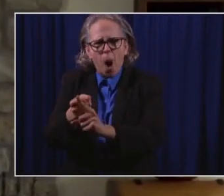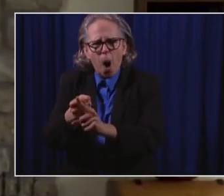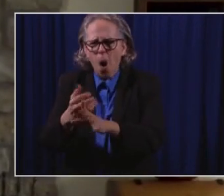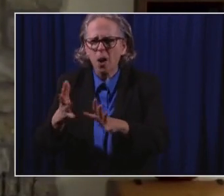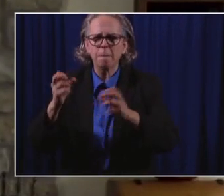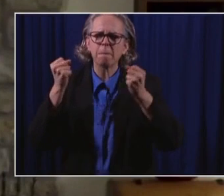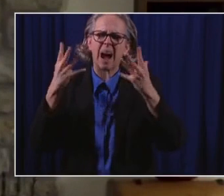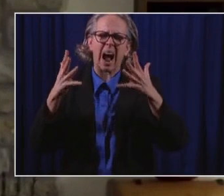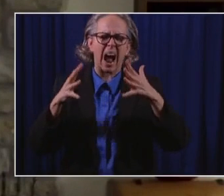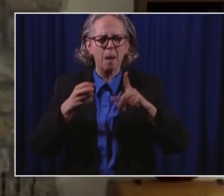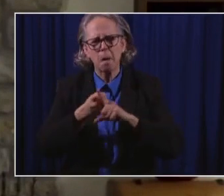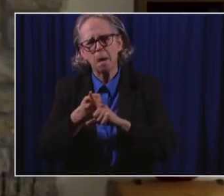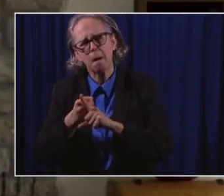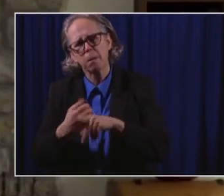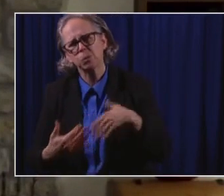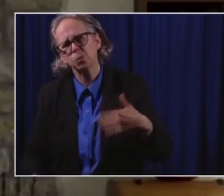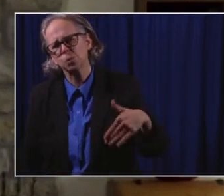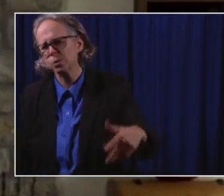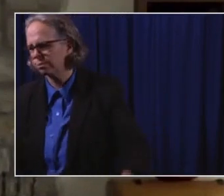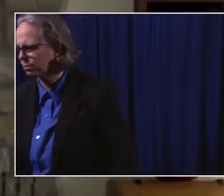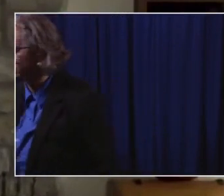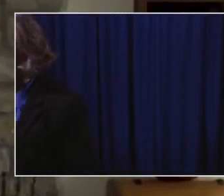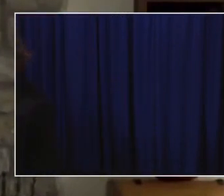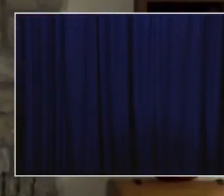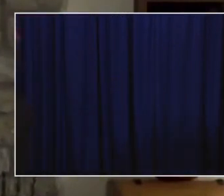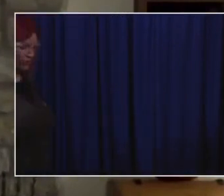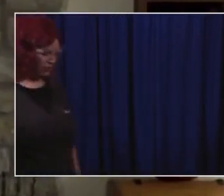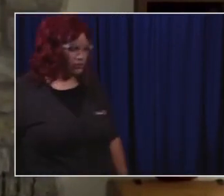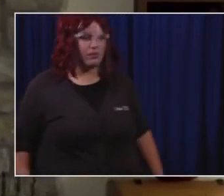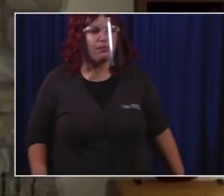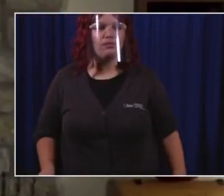WSYX in Columbus. Good afternoon, Governor.